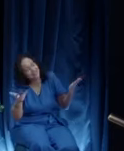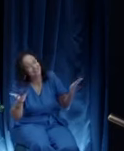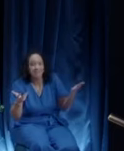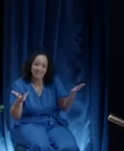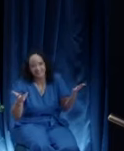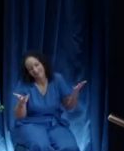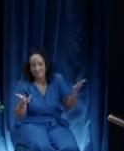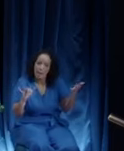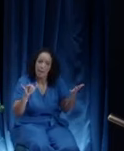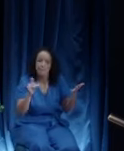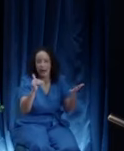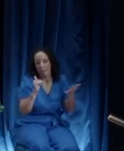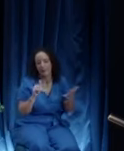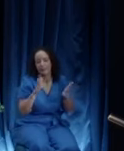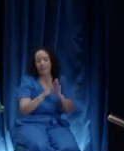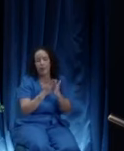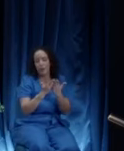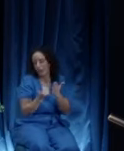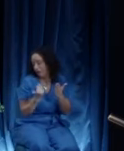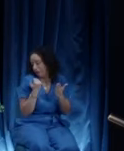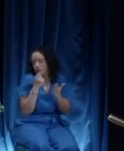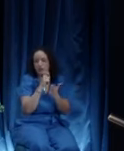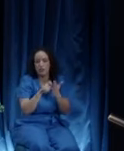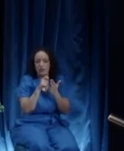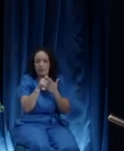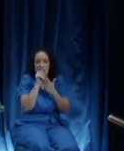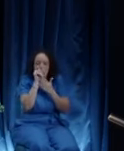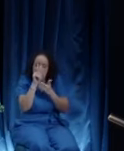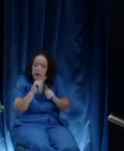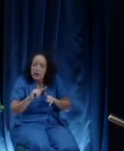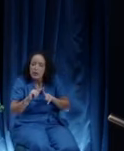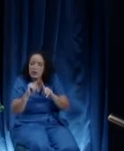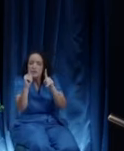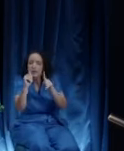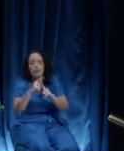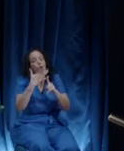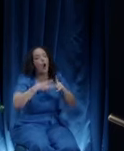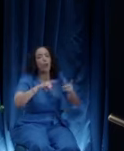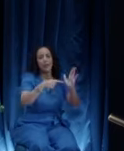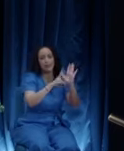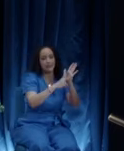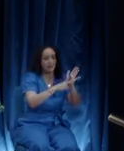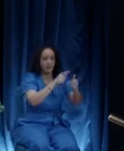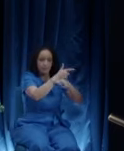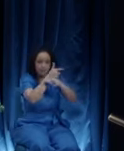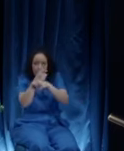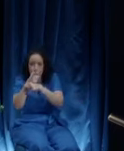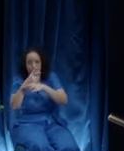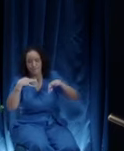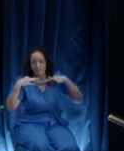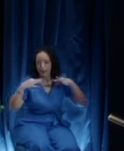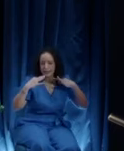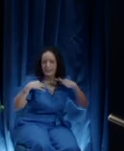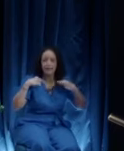If I wanted an adaptation of the book I've just written, then I would have said something. Oh, we need a dramatisation of his first